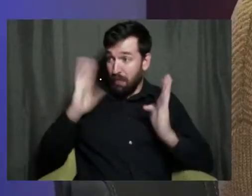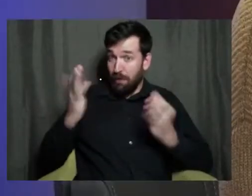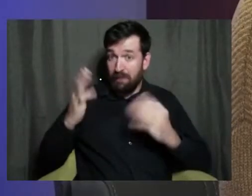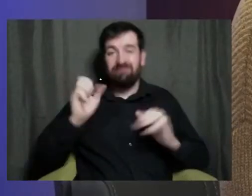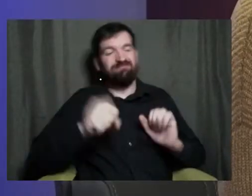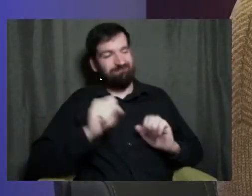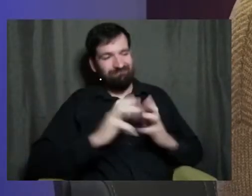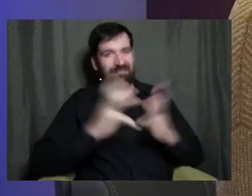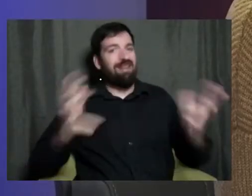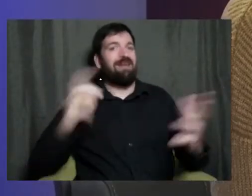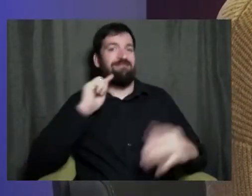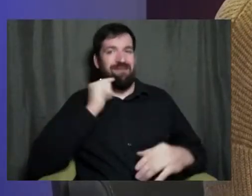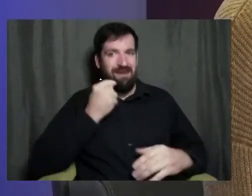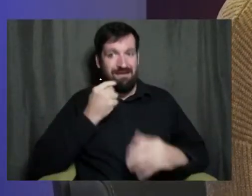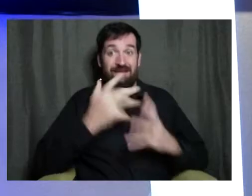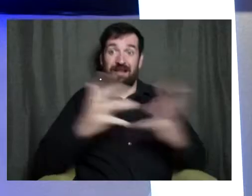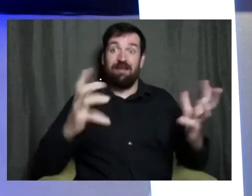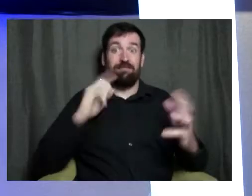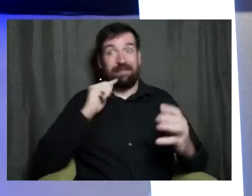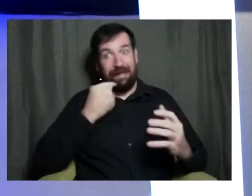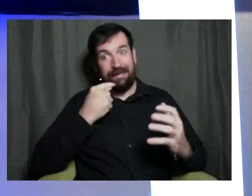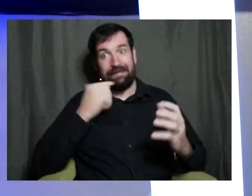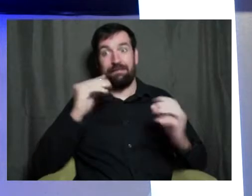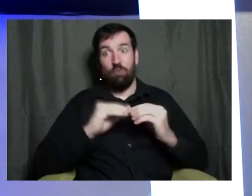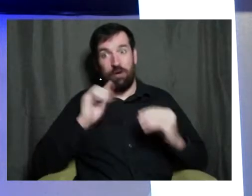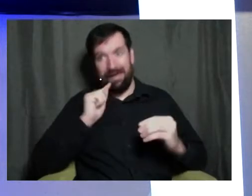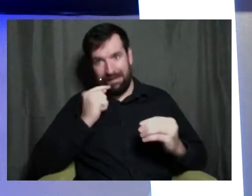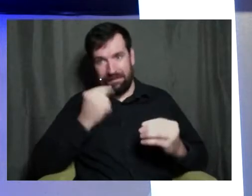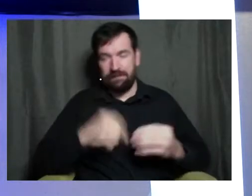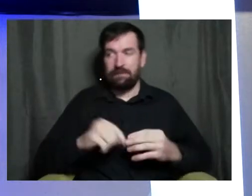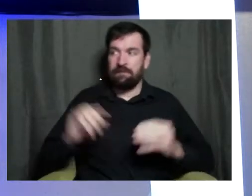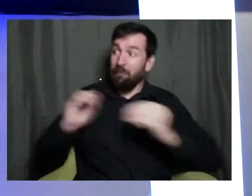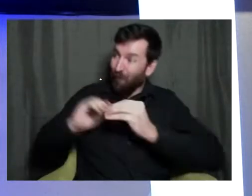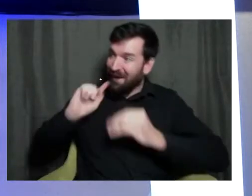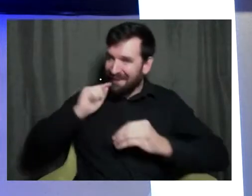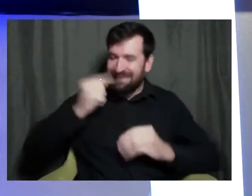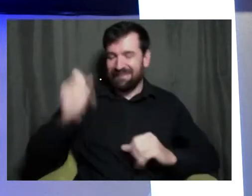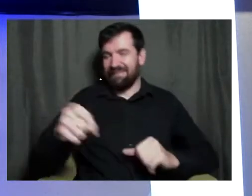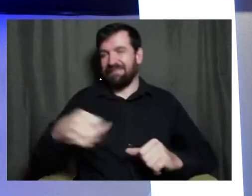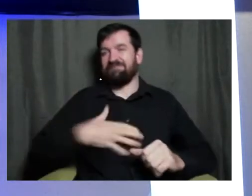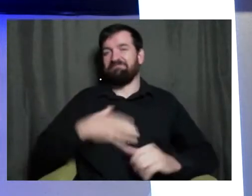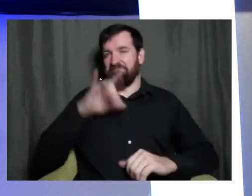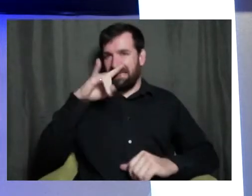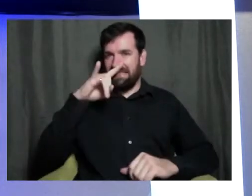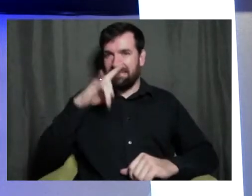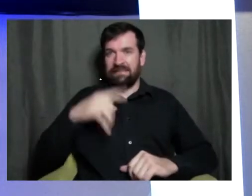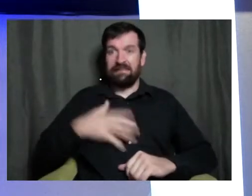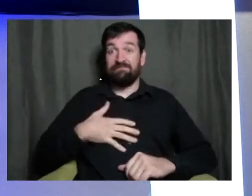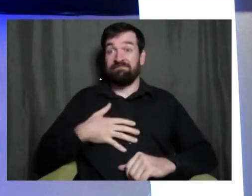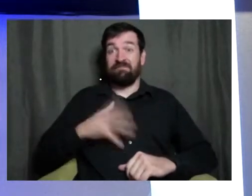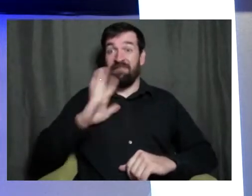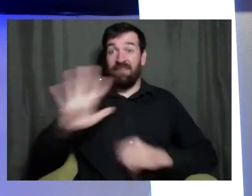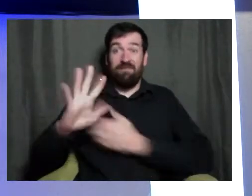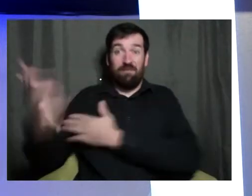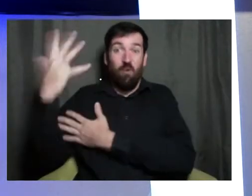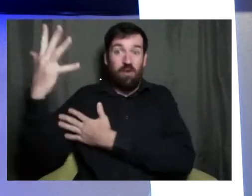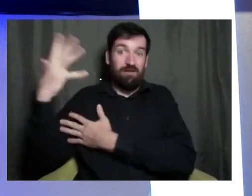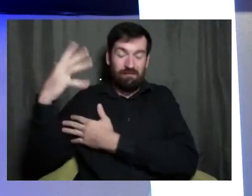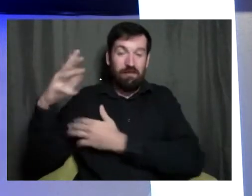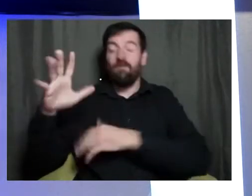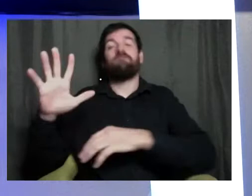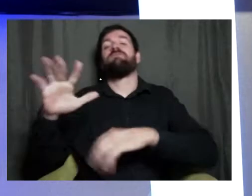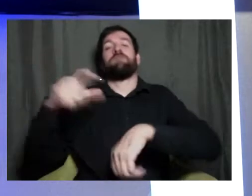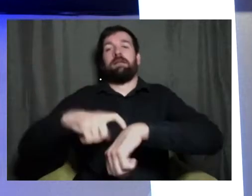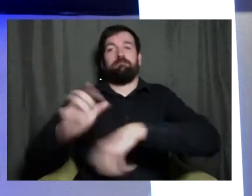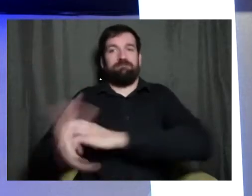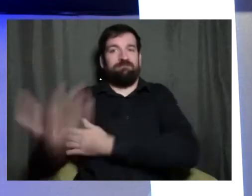and more candy. Lots of candy yes. And even more candy. I know. My kids were, 5 a.m. Yeah. going through the candy this morning. Yeah.